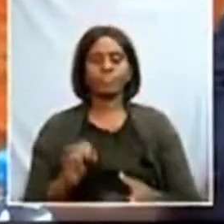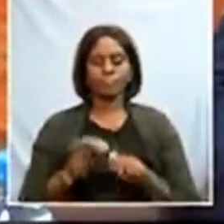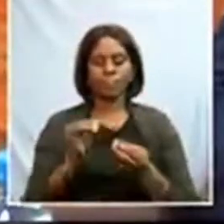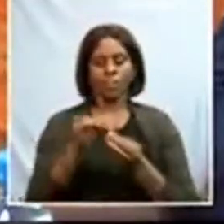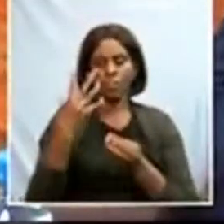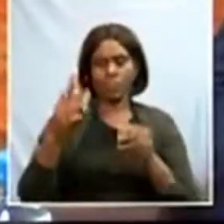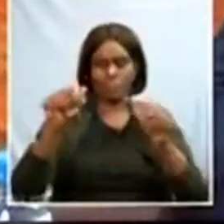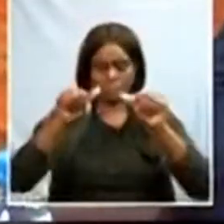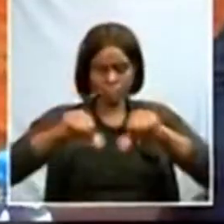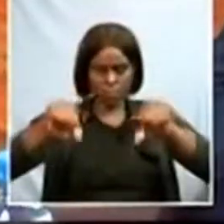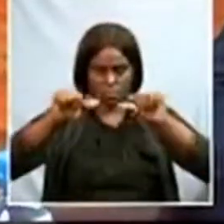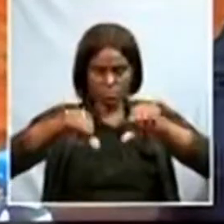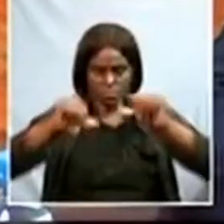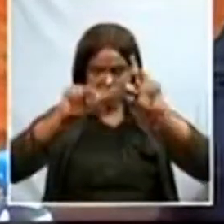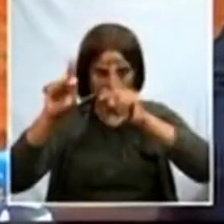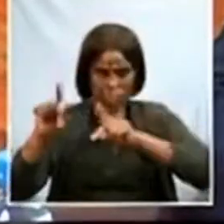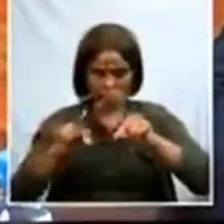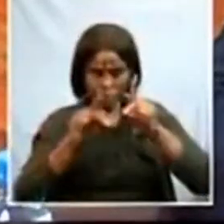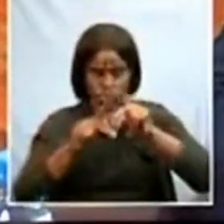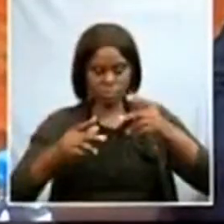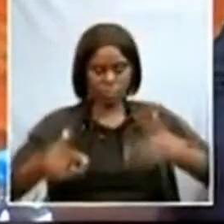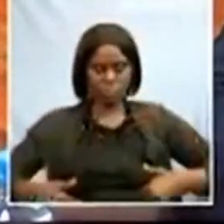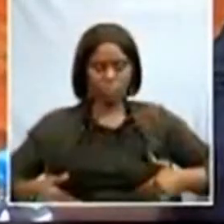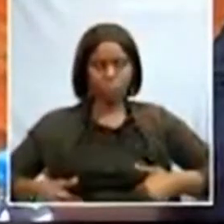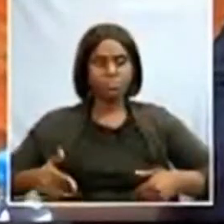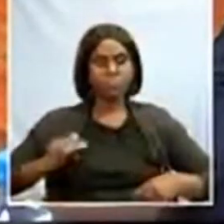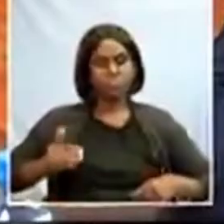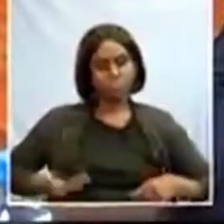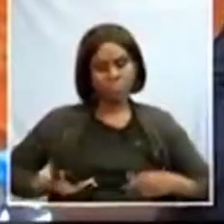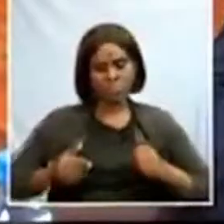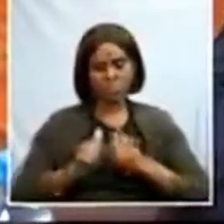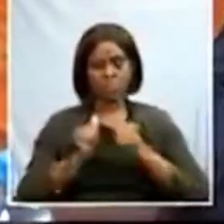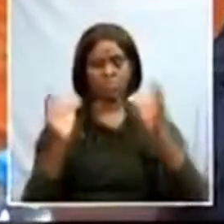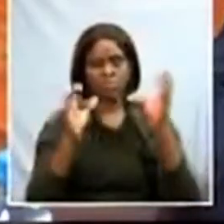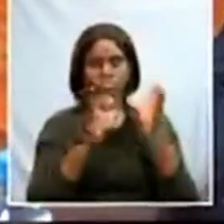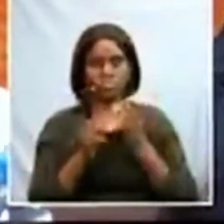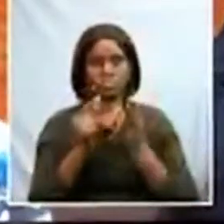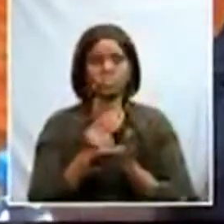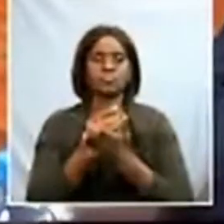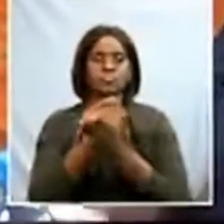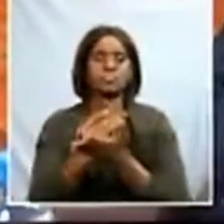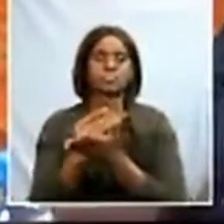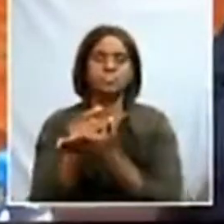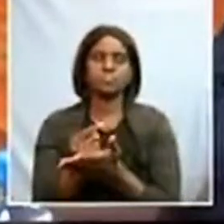5, analysis, performance, youth, women and community grants.